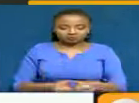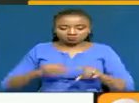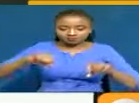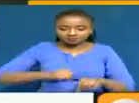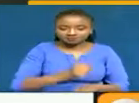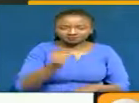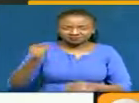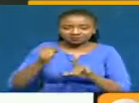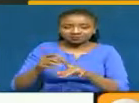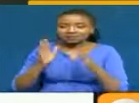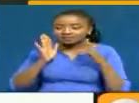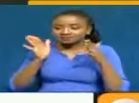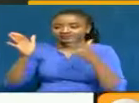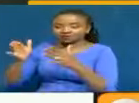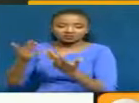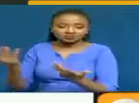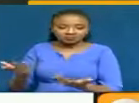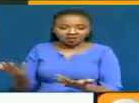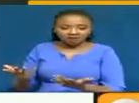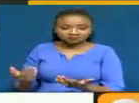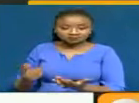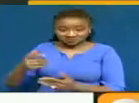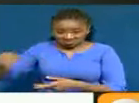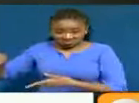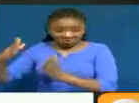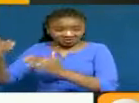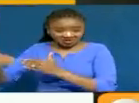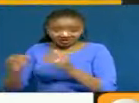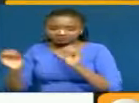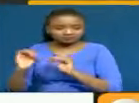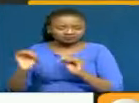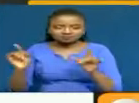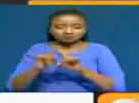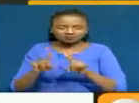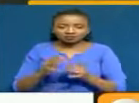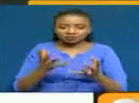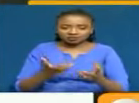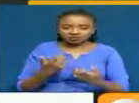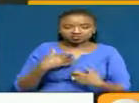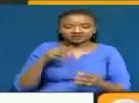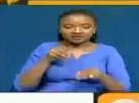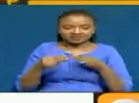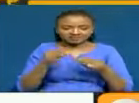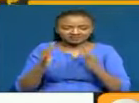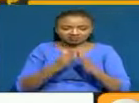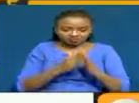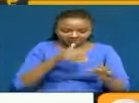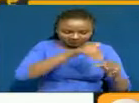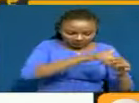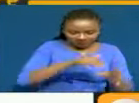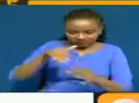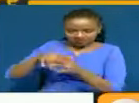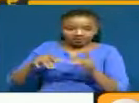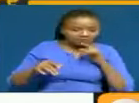or roads. At least 1 disability toilet of each gender. The ministry has also set the minimum land size